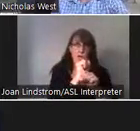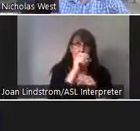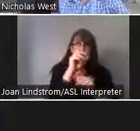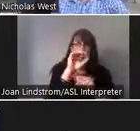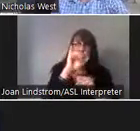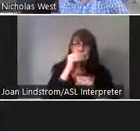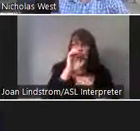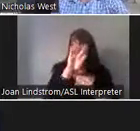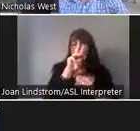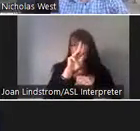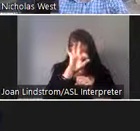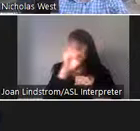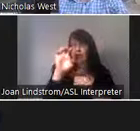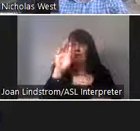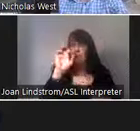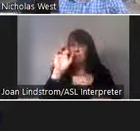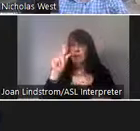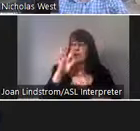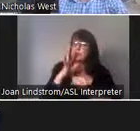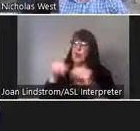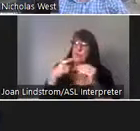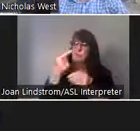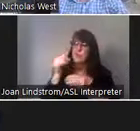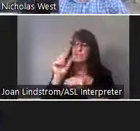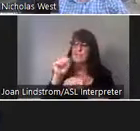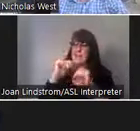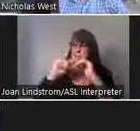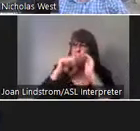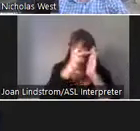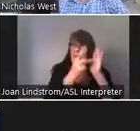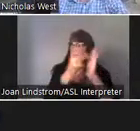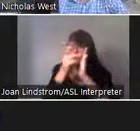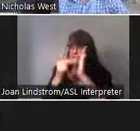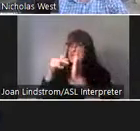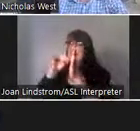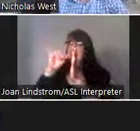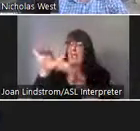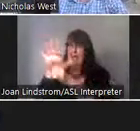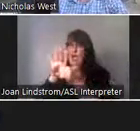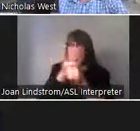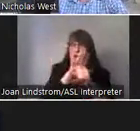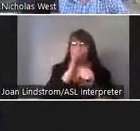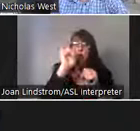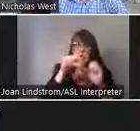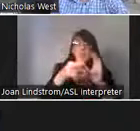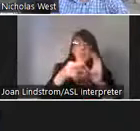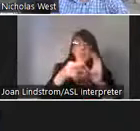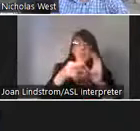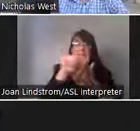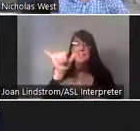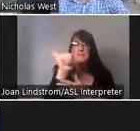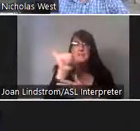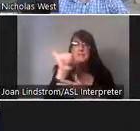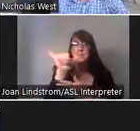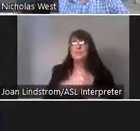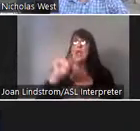talk about. But GSA also has some policies in that area that you should be aware of, so we'll cover some of that. So the